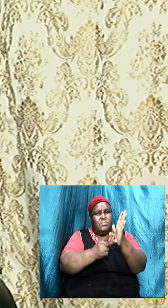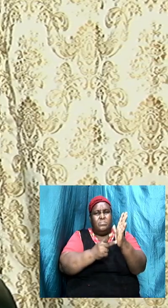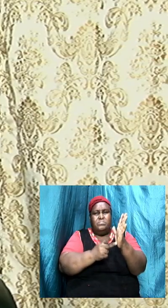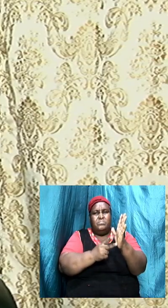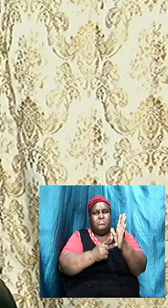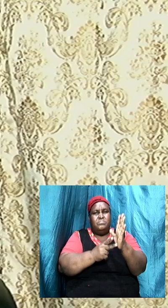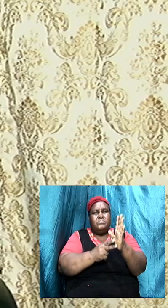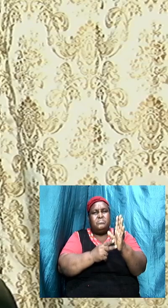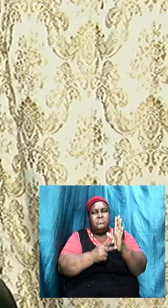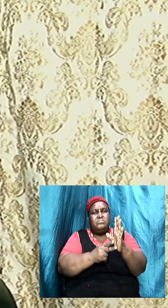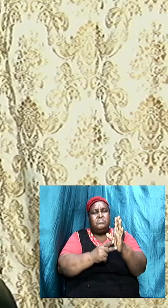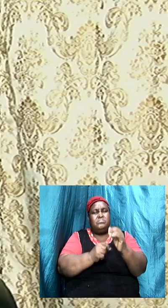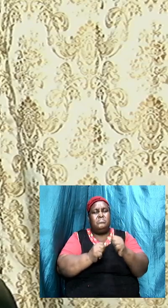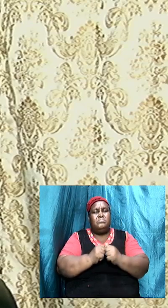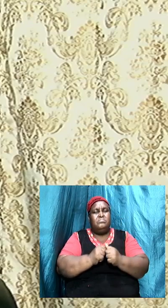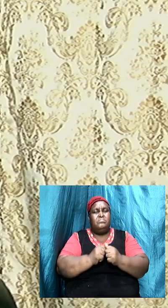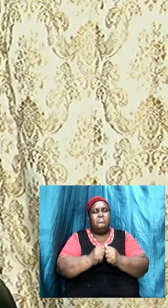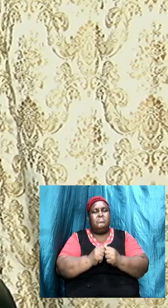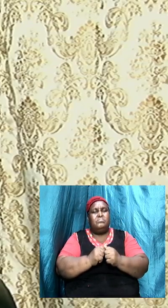So